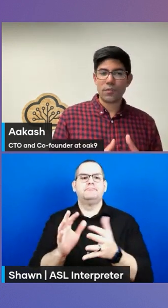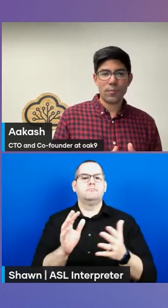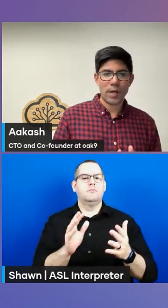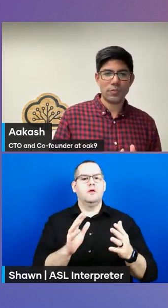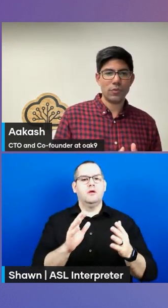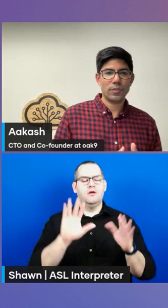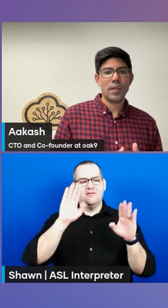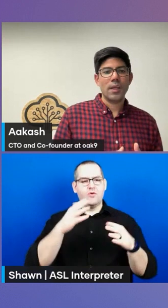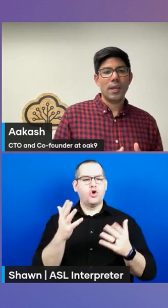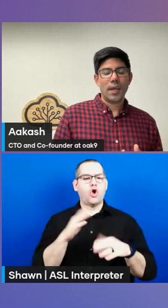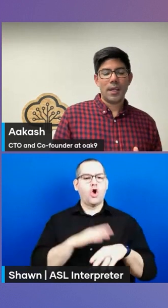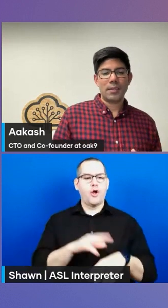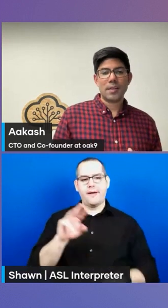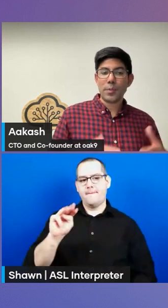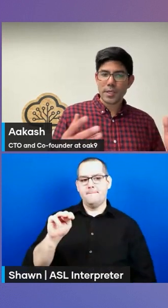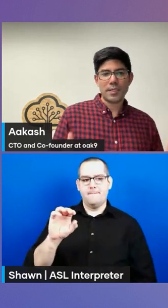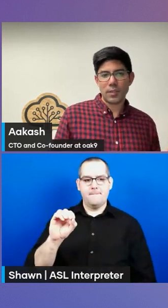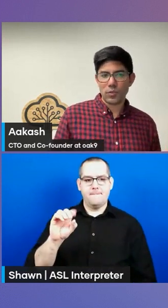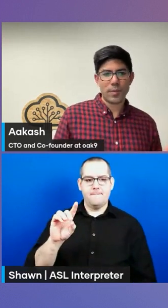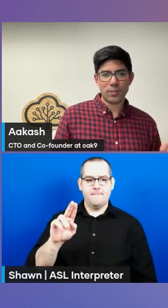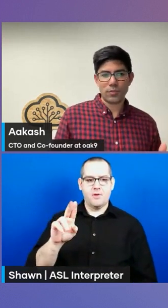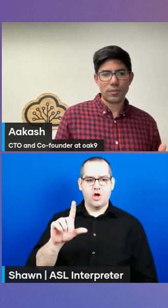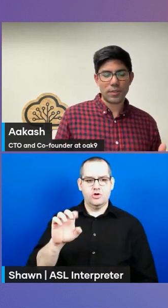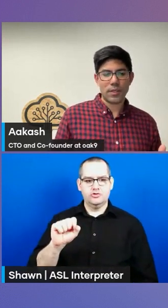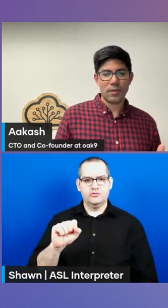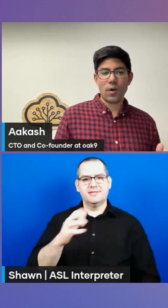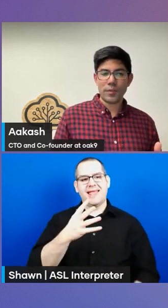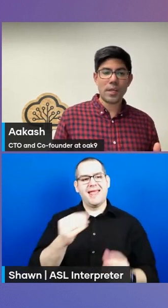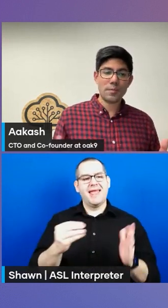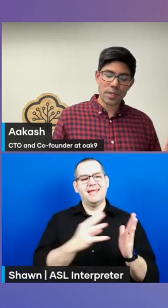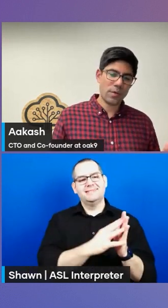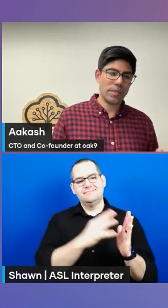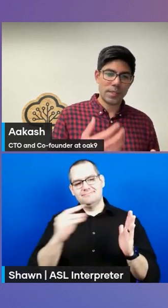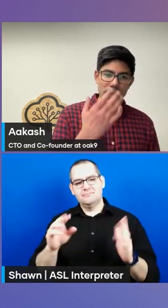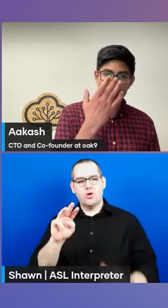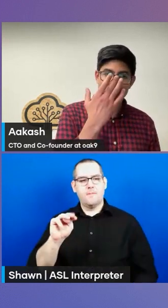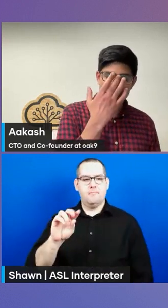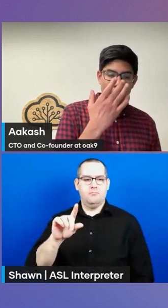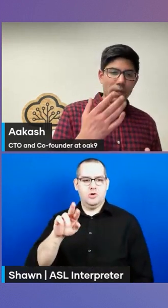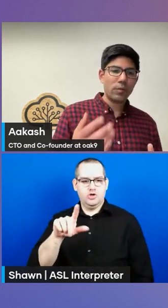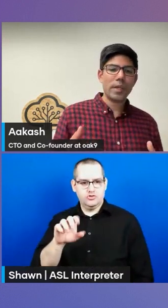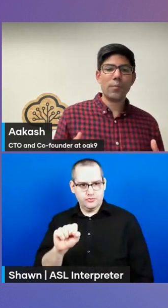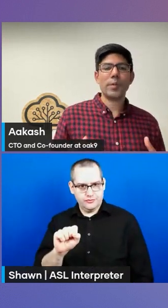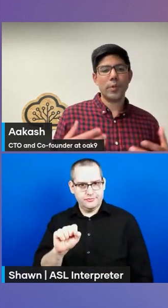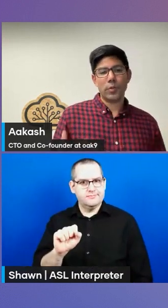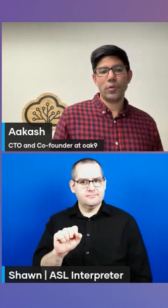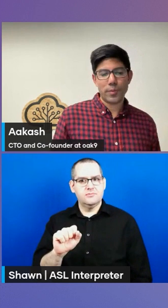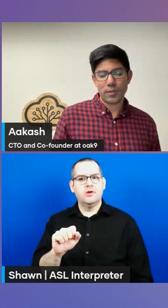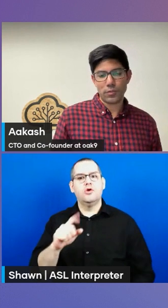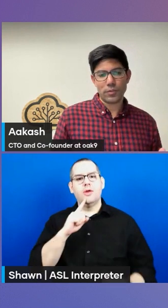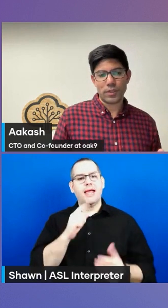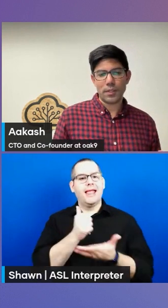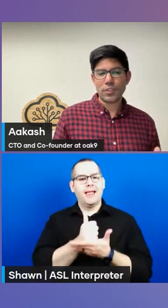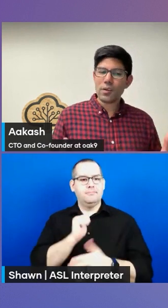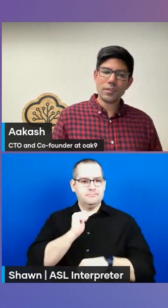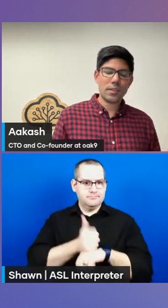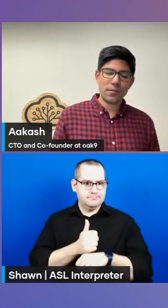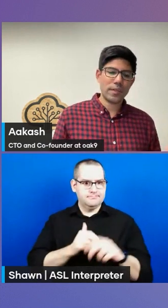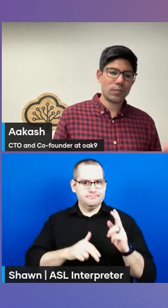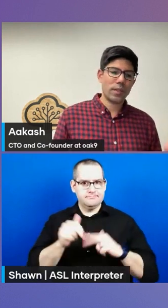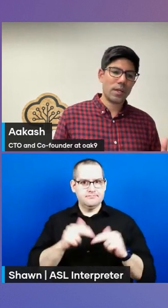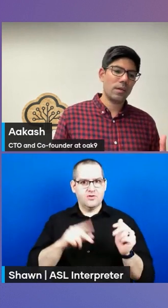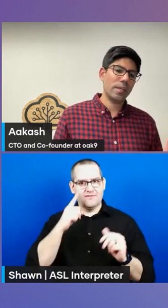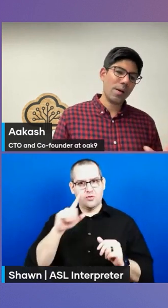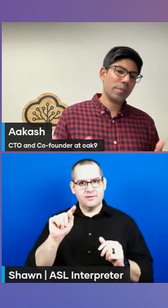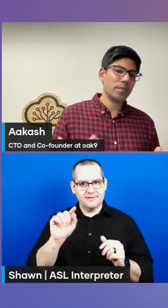using Terraform modules, and templatizing those modules. And oftentimes security is engaged in really helping build those modules. And the challenges they